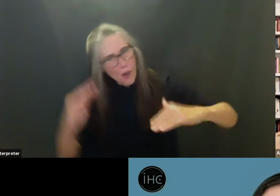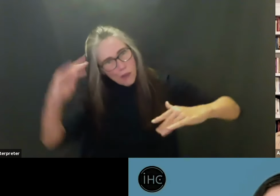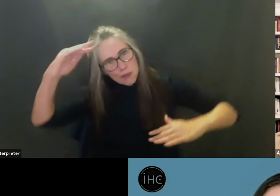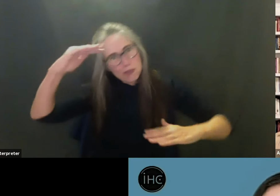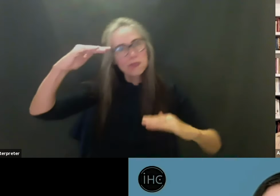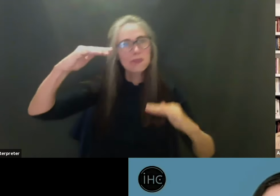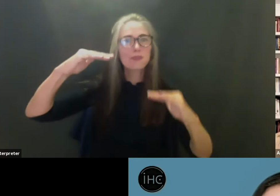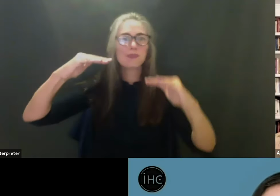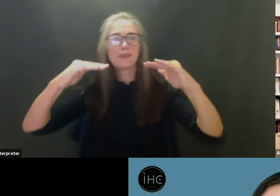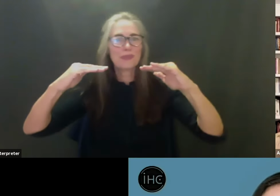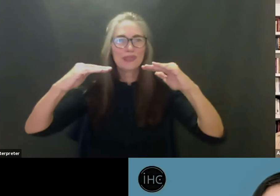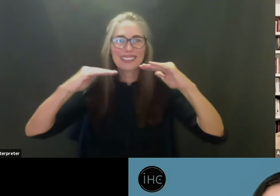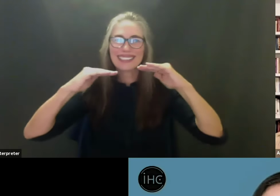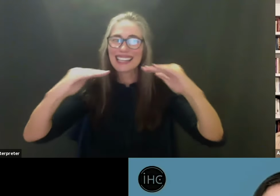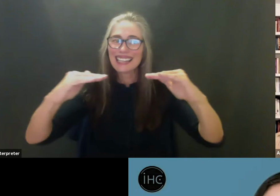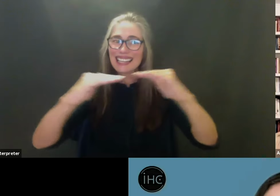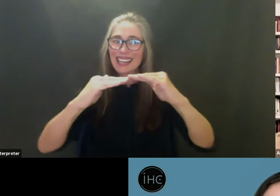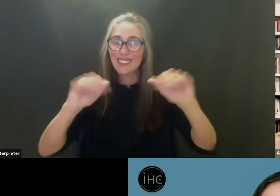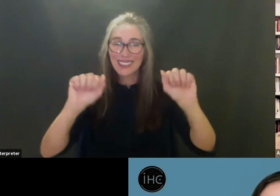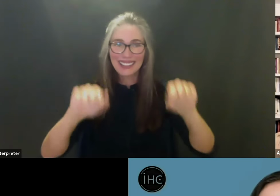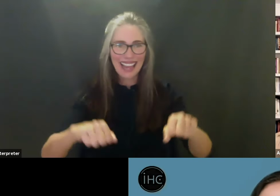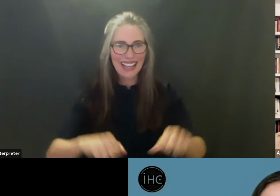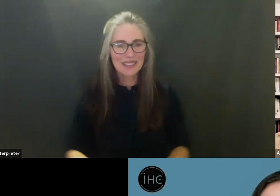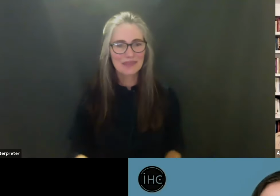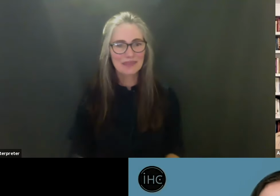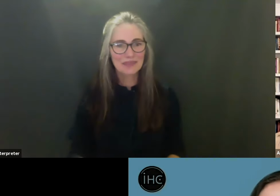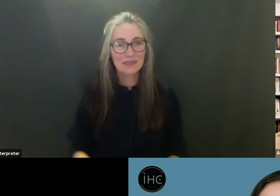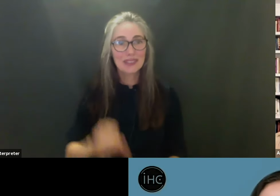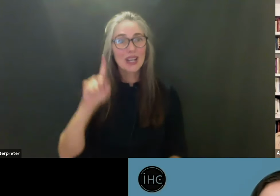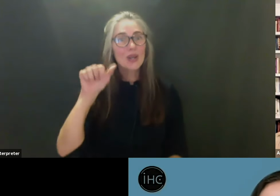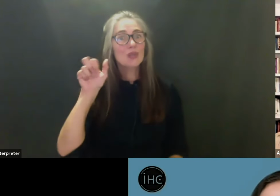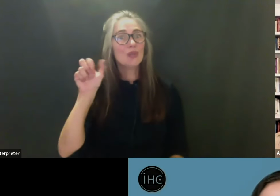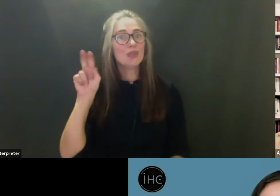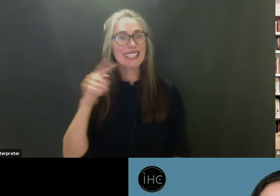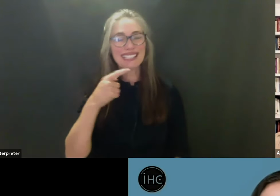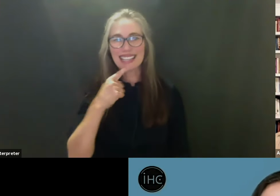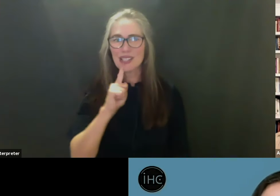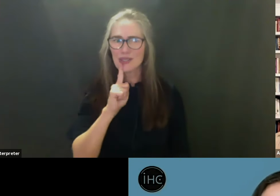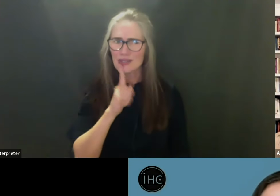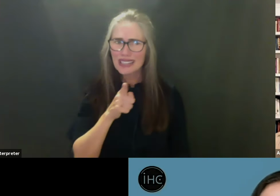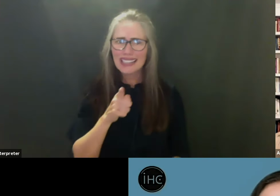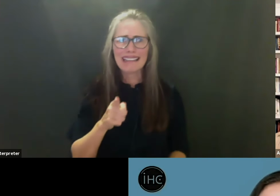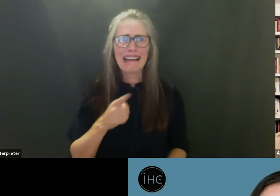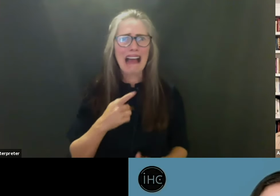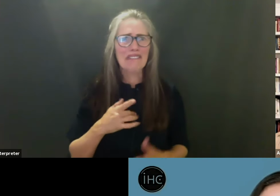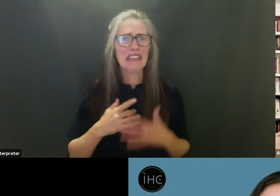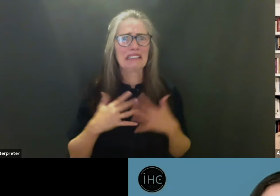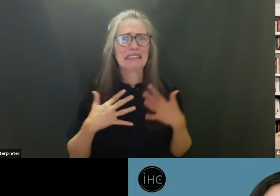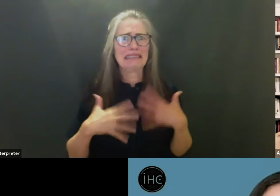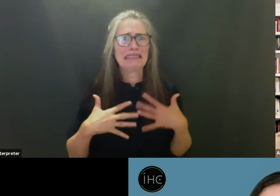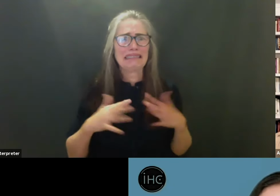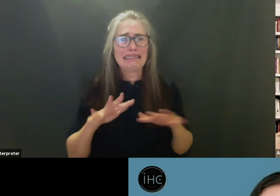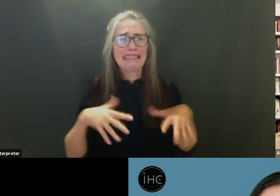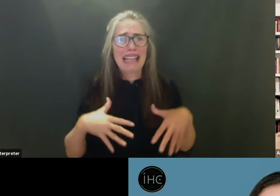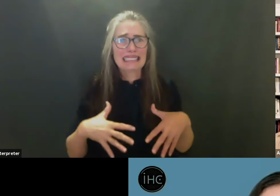talk, which is still, I'm still feeling the anxiety of purgatory. However, I feel